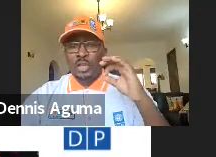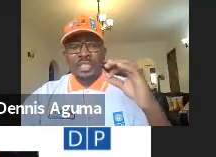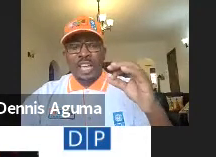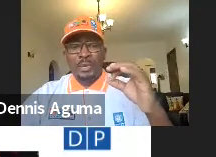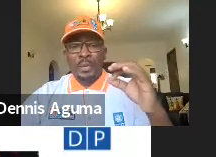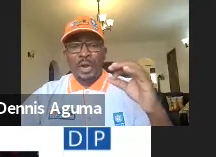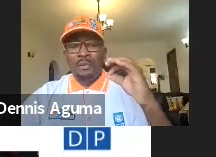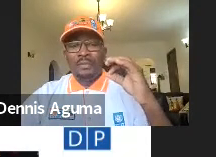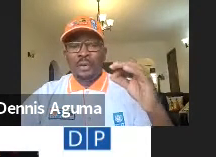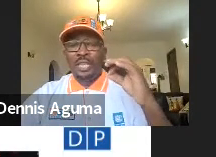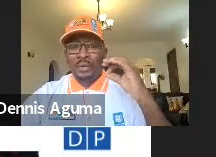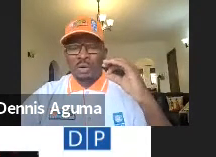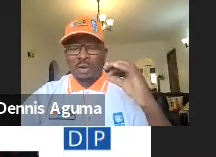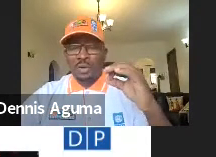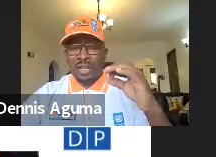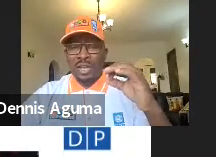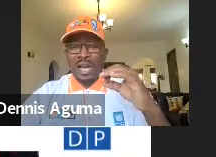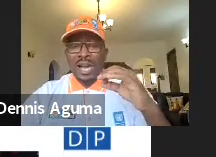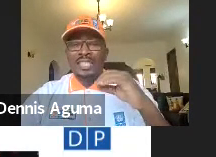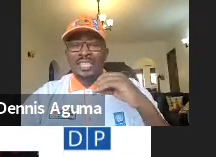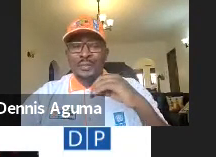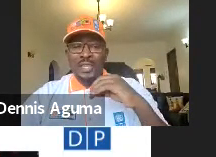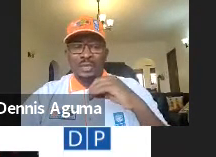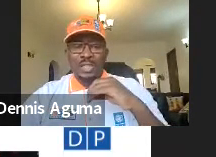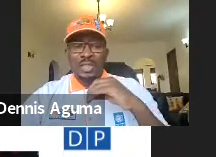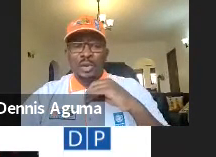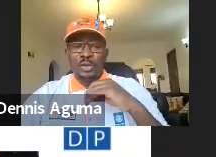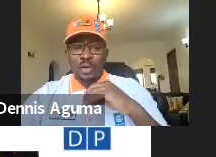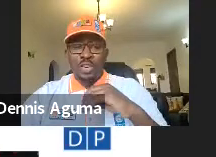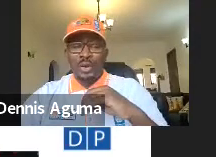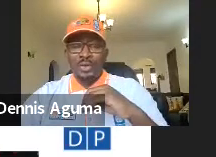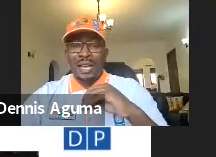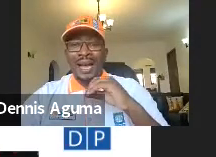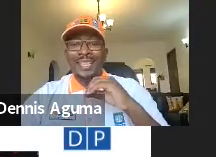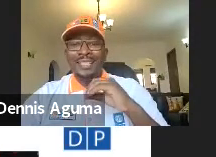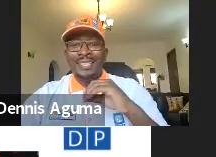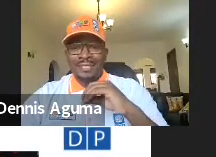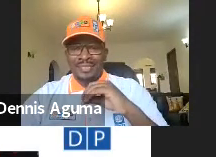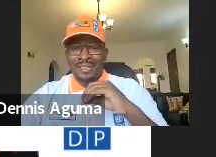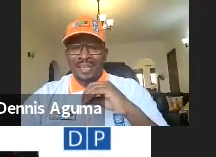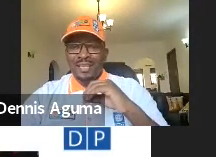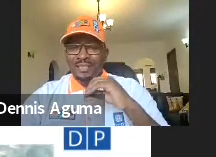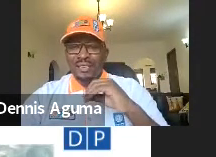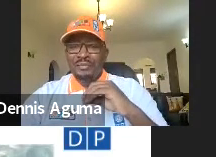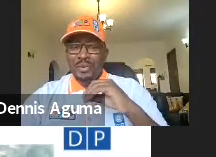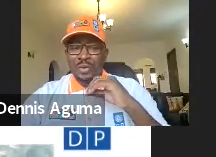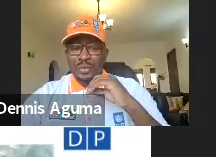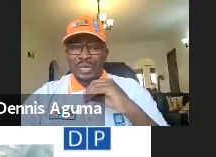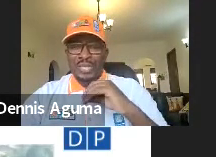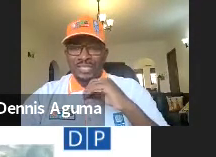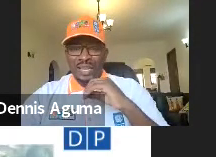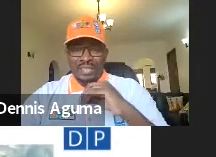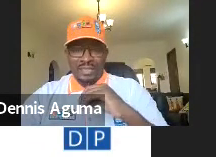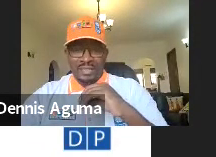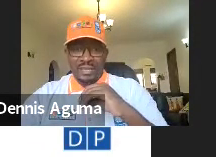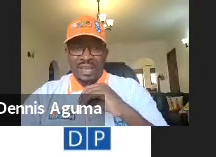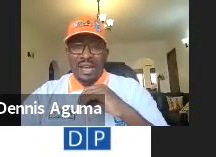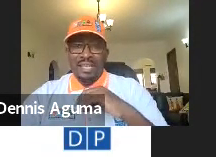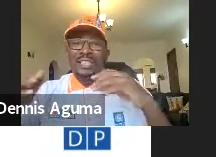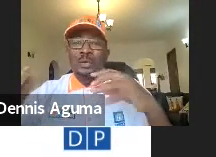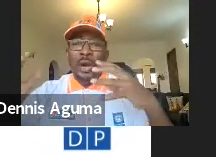institutions where these young people are before they leave the world of work. And in this space, really all you're talking about are ideas, simple business